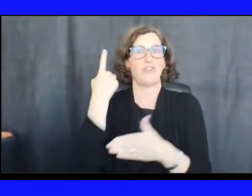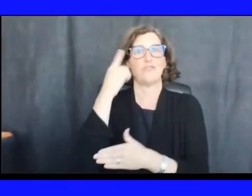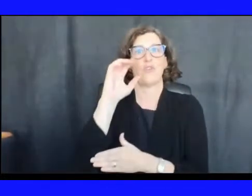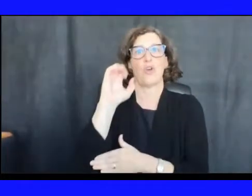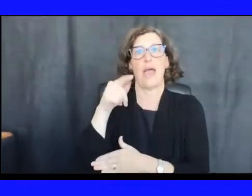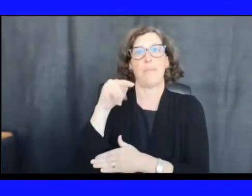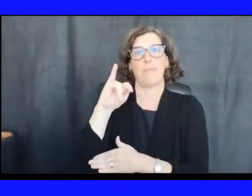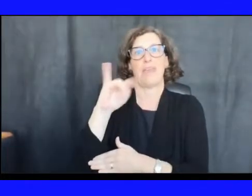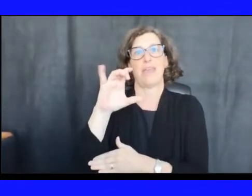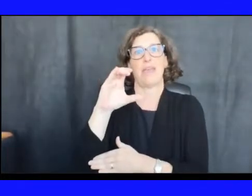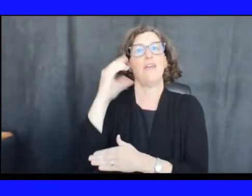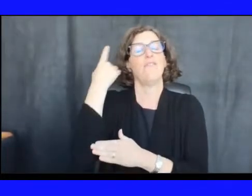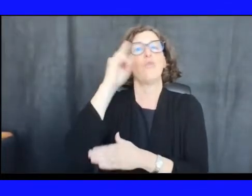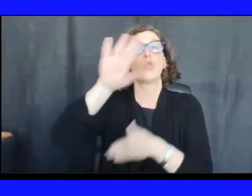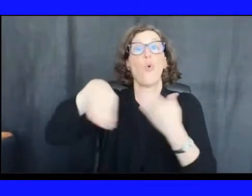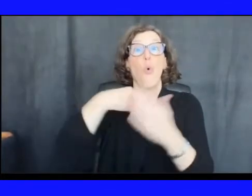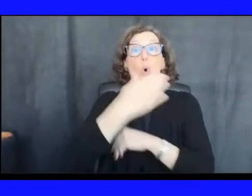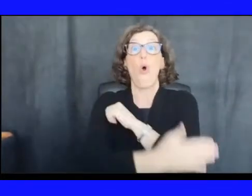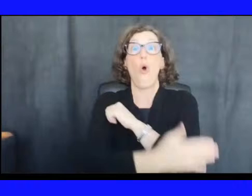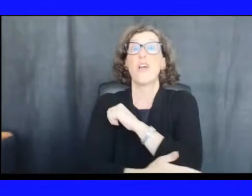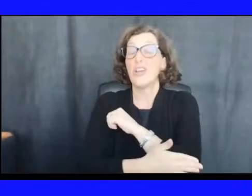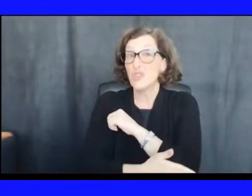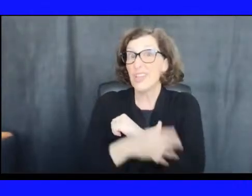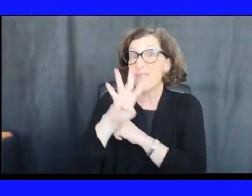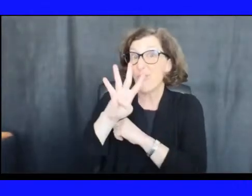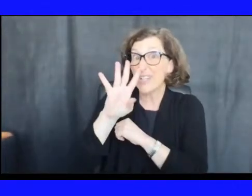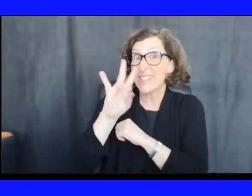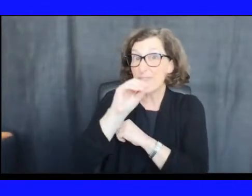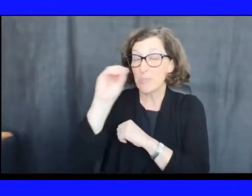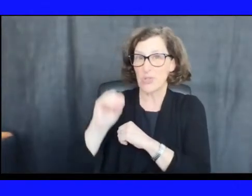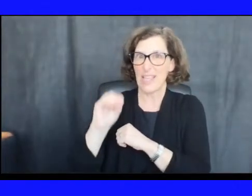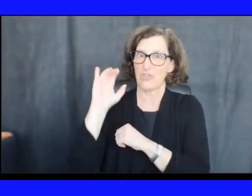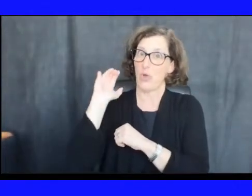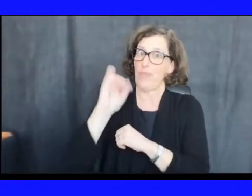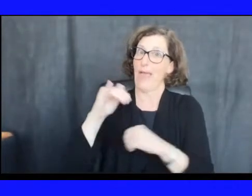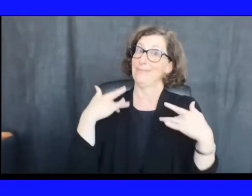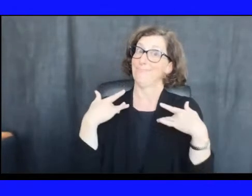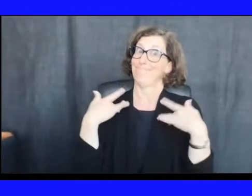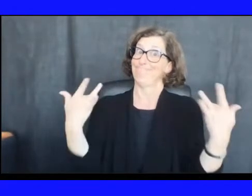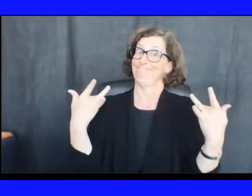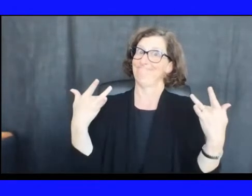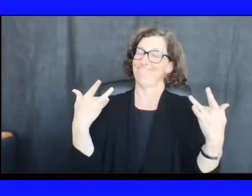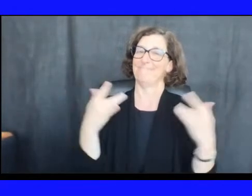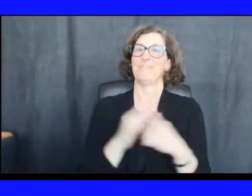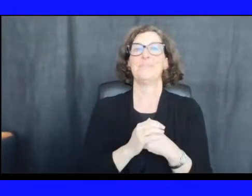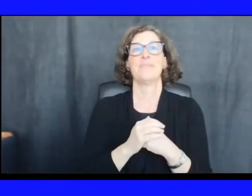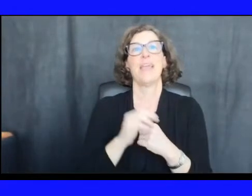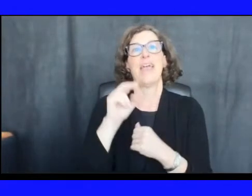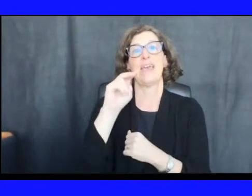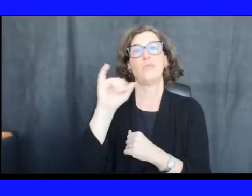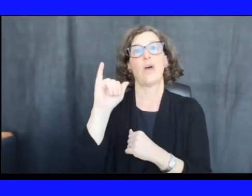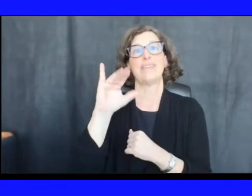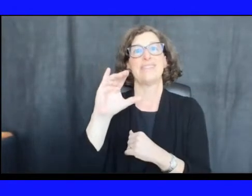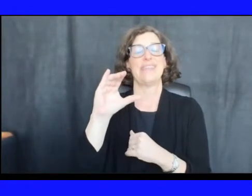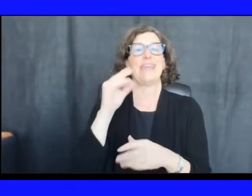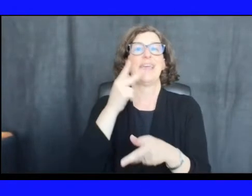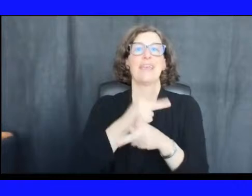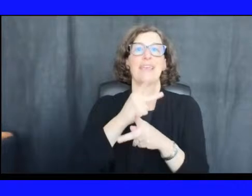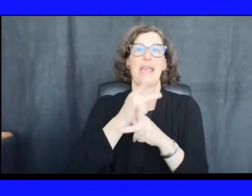are unable to afford or ineligible for subsidized health insurance. Next slide,